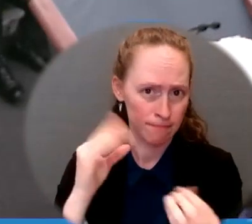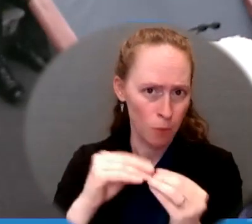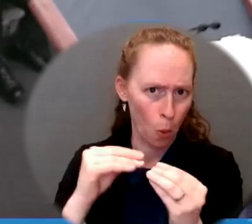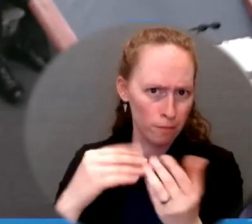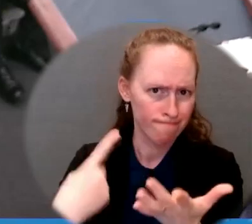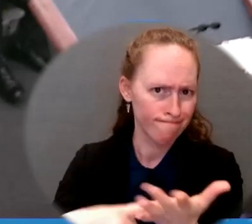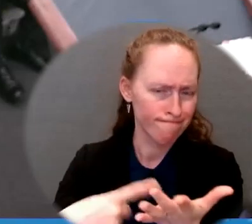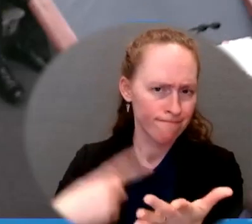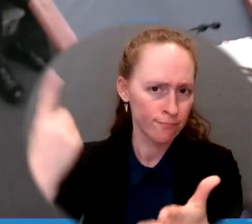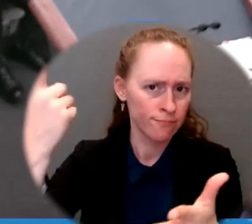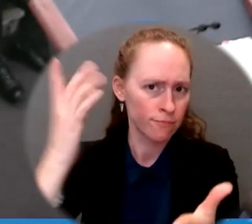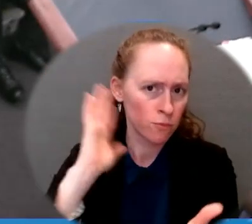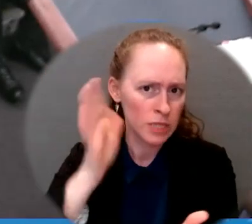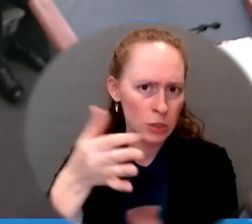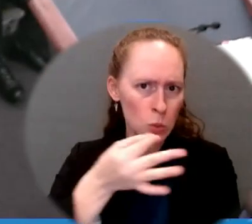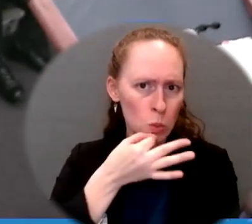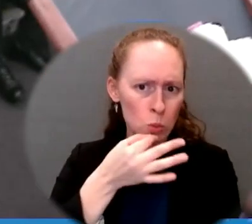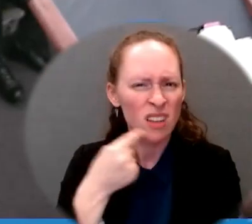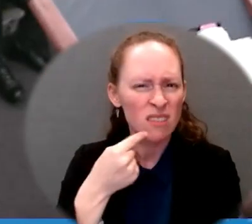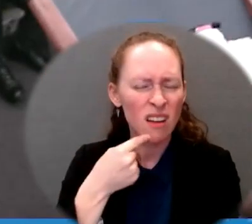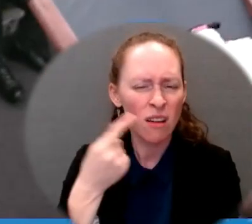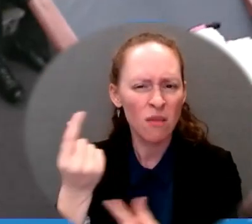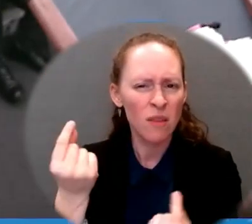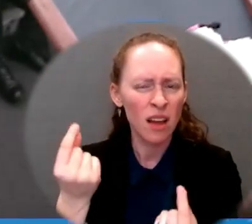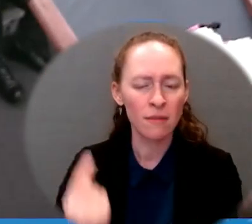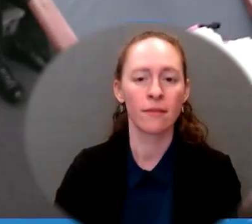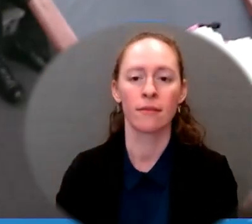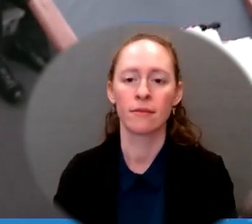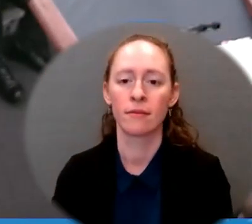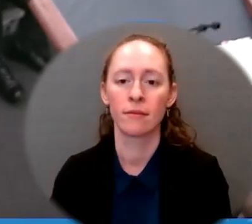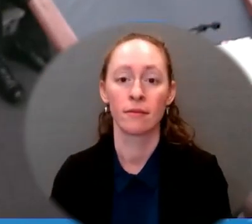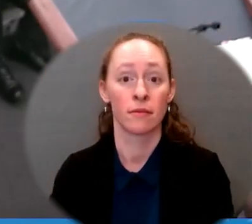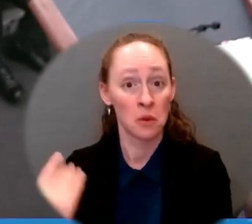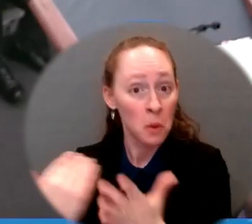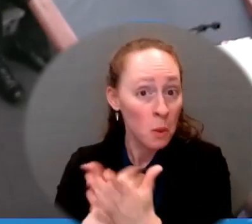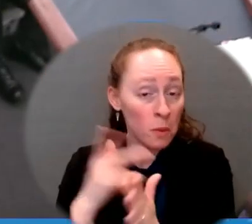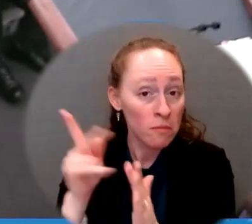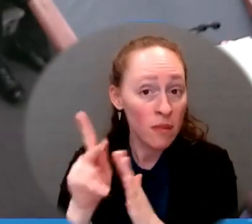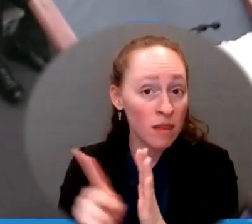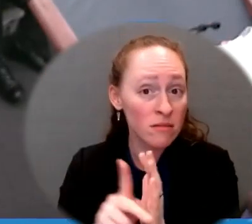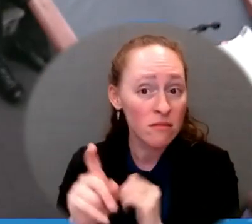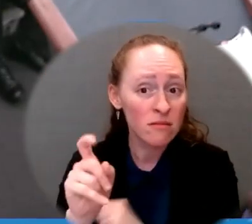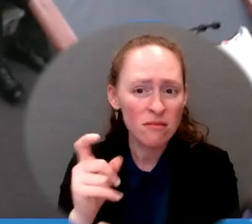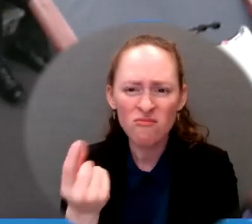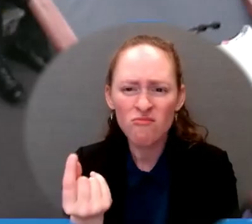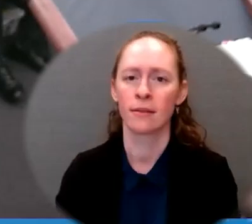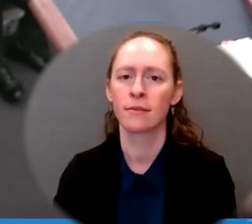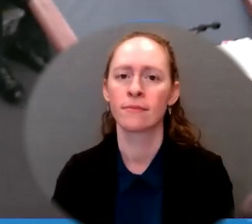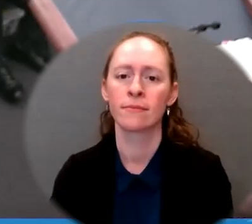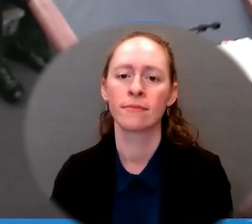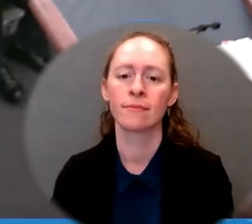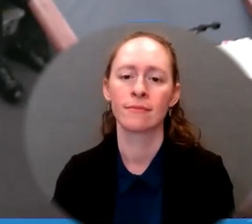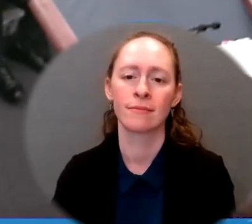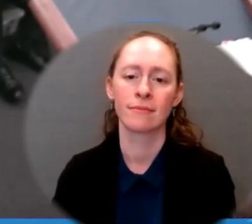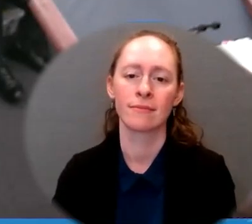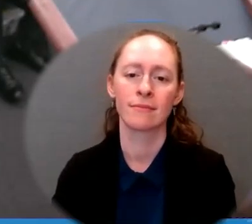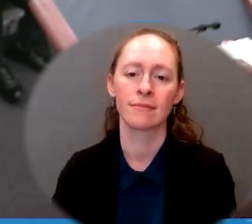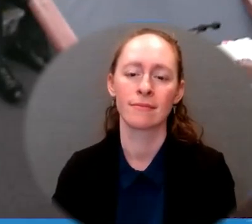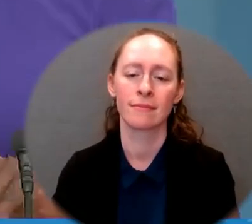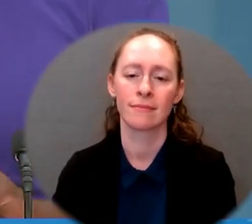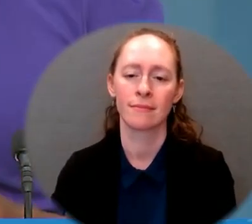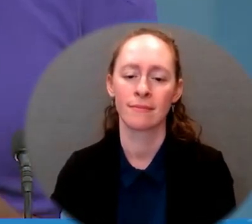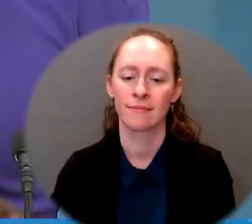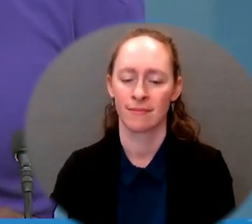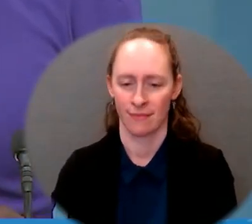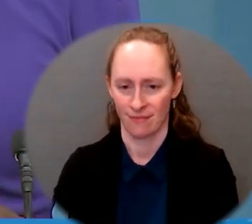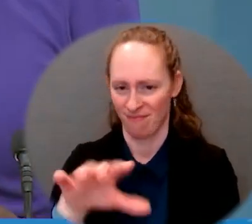we should expect from the president on gas prices, and does he have new policies in mind, or is it more of just like a rhetorical approach? He'll